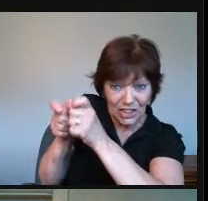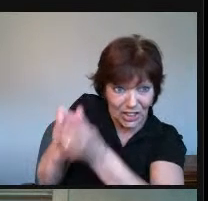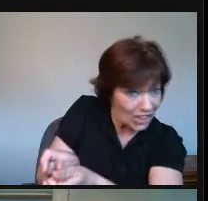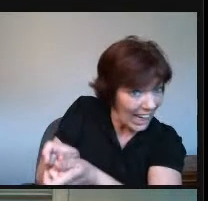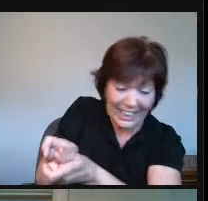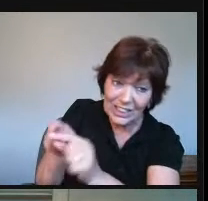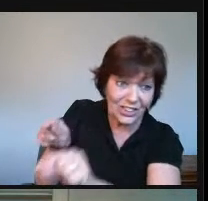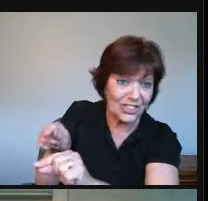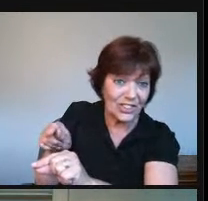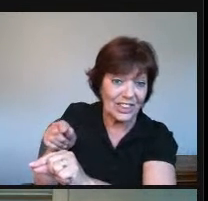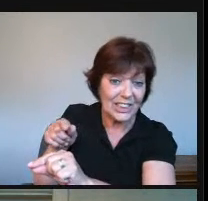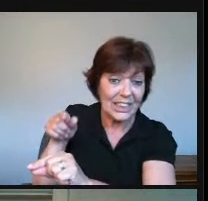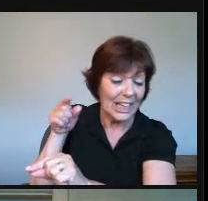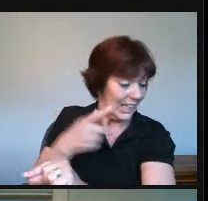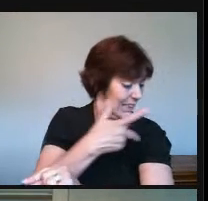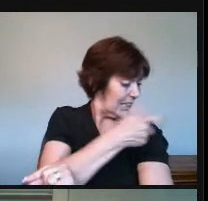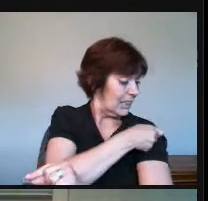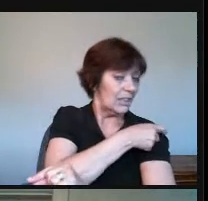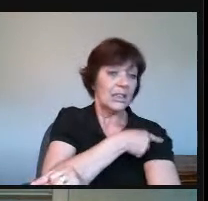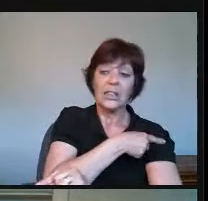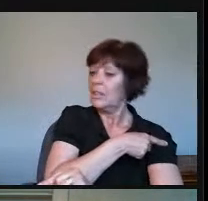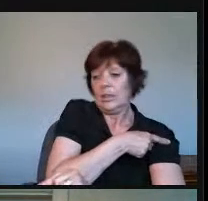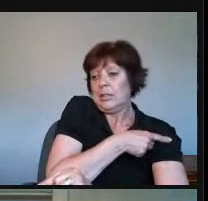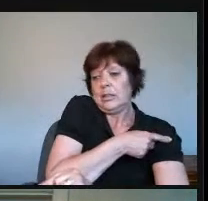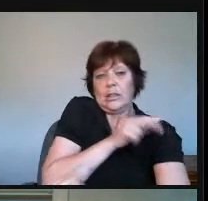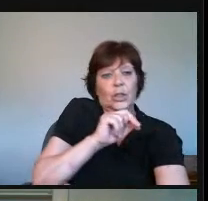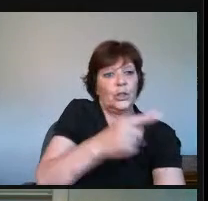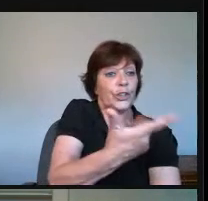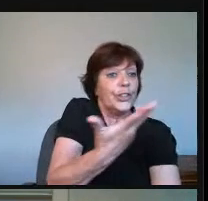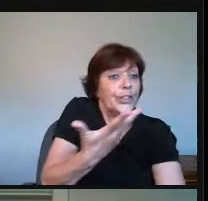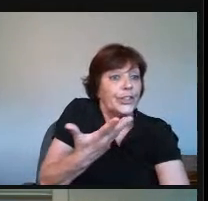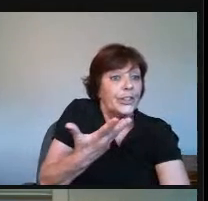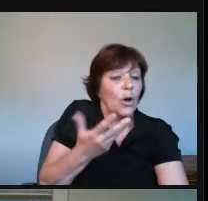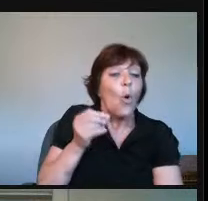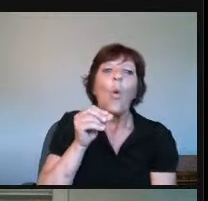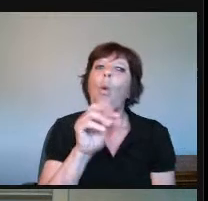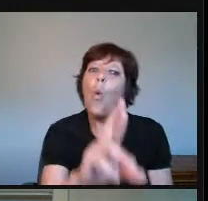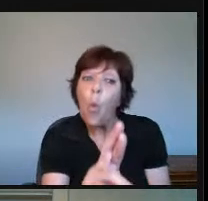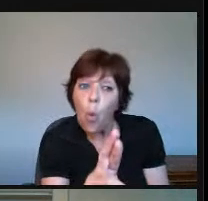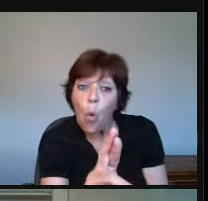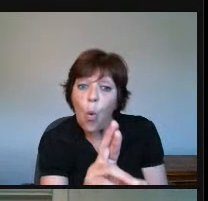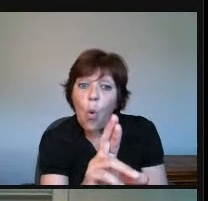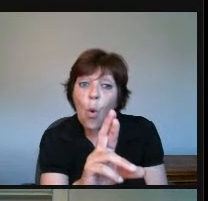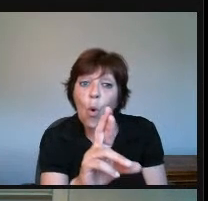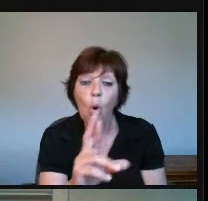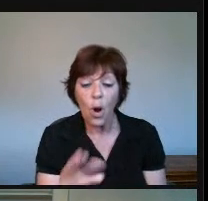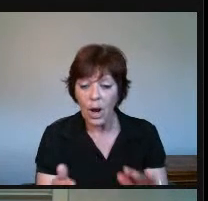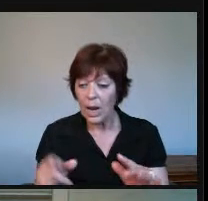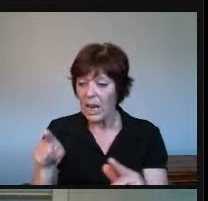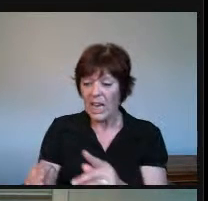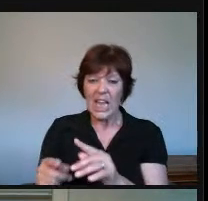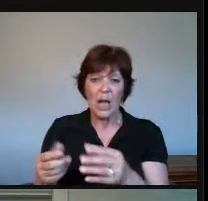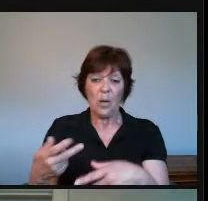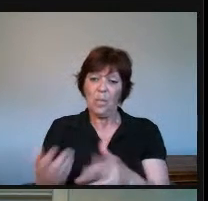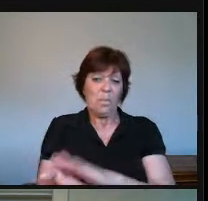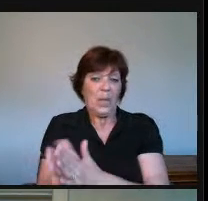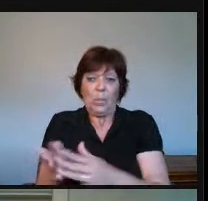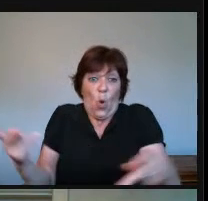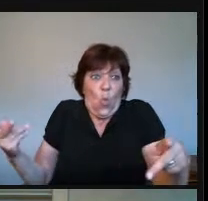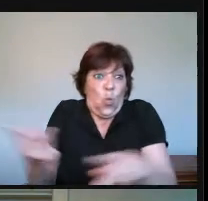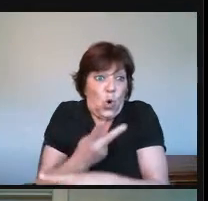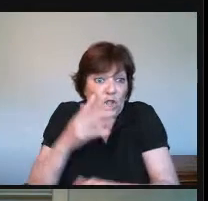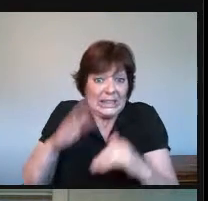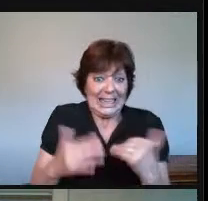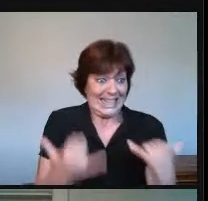the vaccines become less effective, or that it becomes even more virulent than it is now,